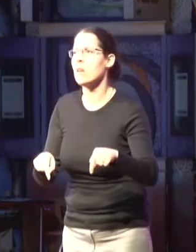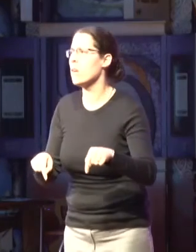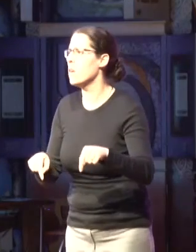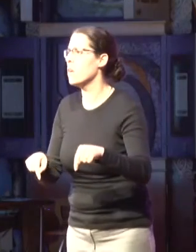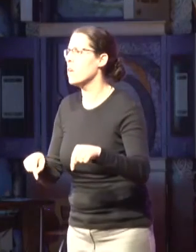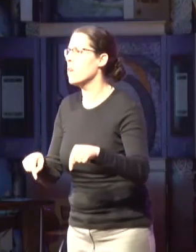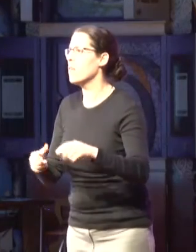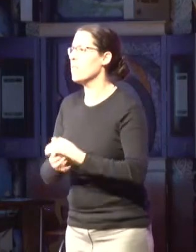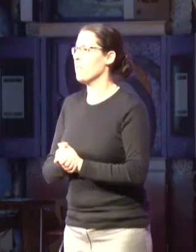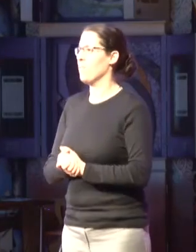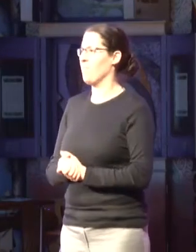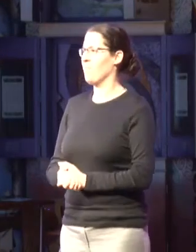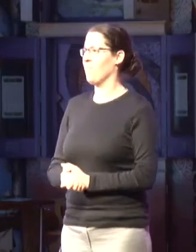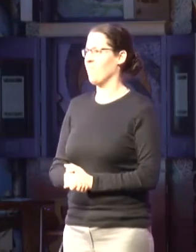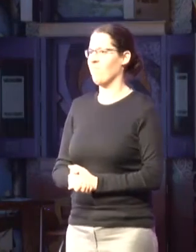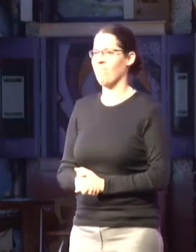Ah, here she comes.